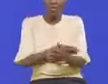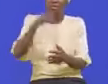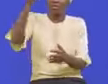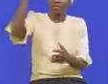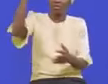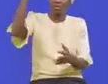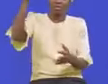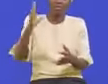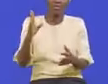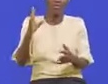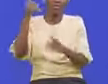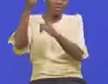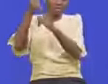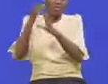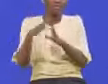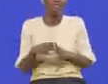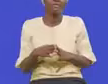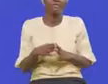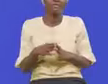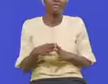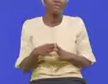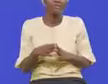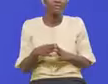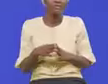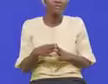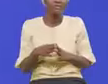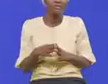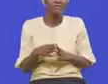Mawu, ame nuveve tso Mawu ŋusẽ katã tɔ ŋutɔ gbɔ.